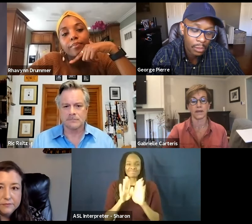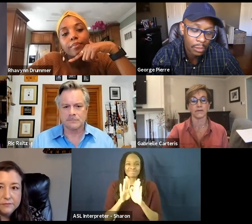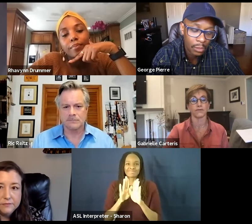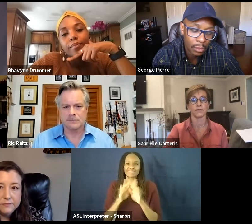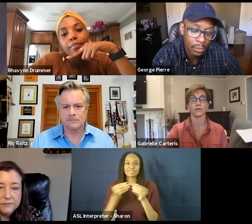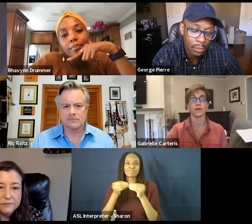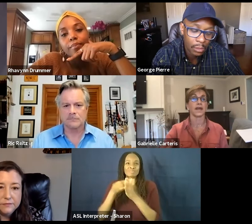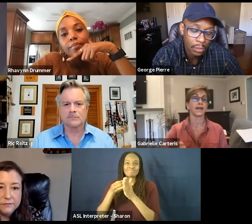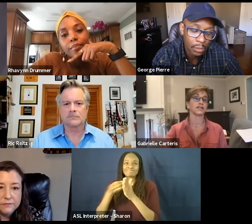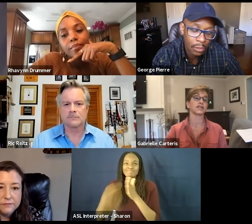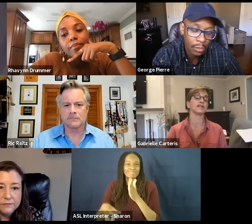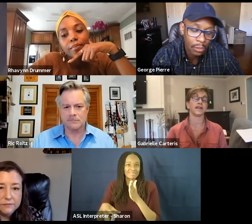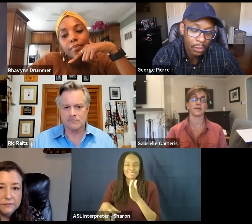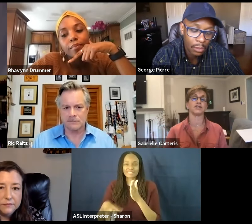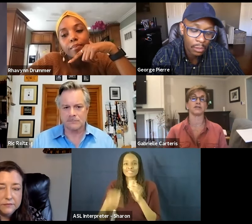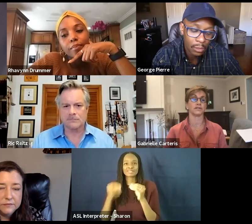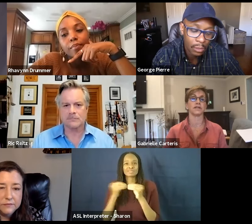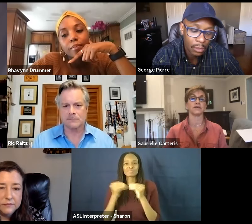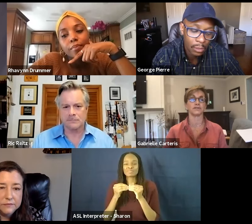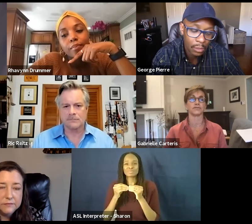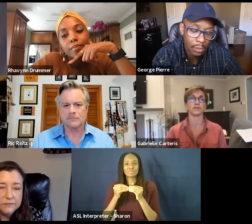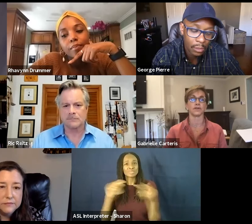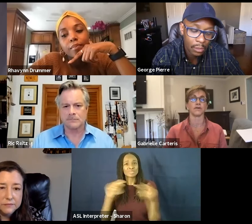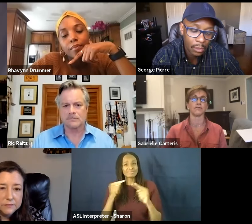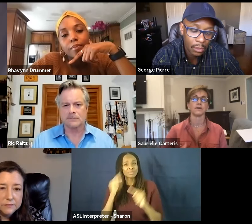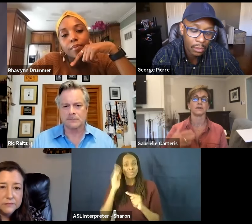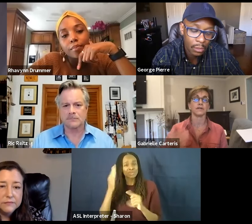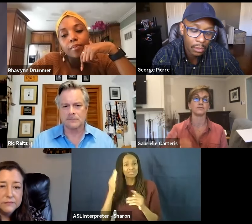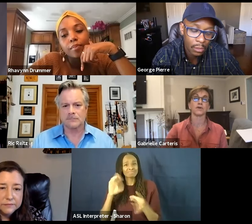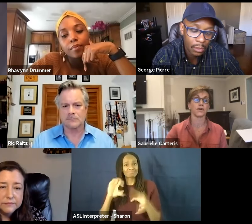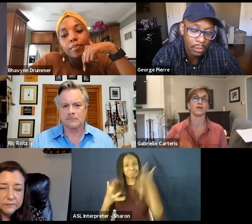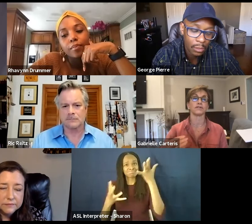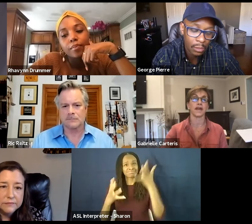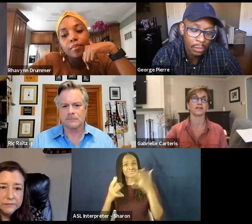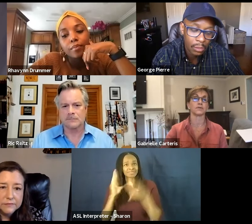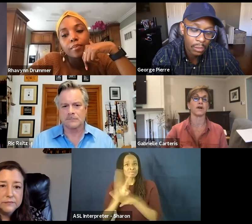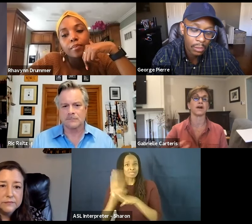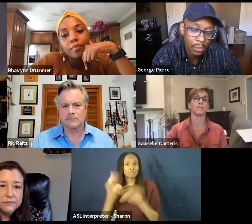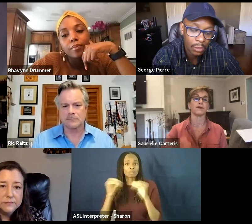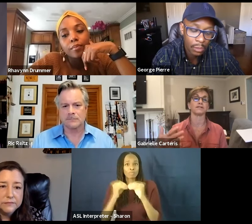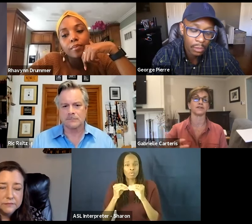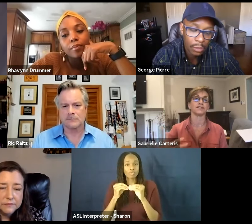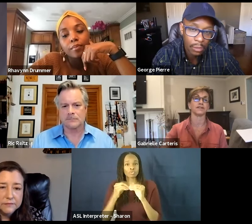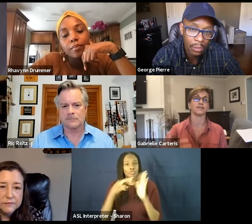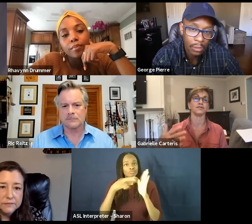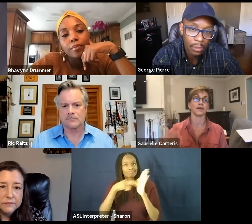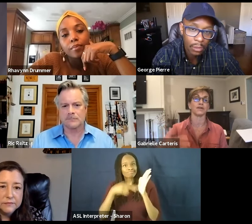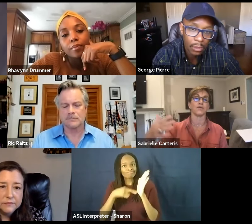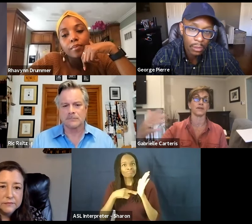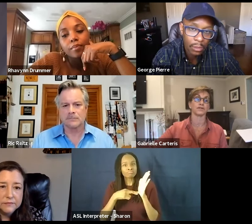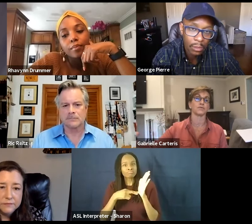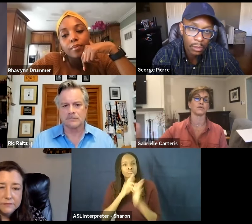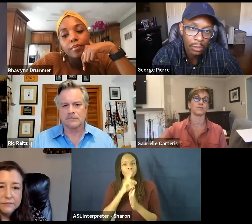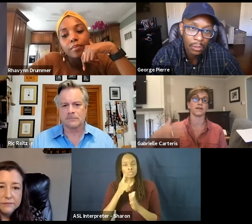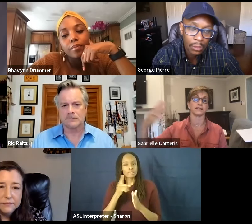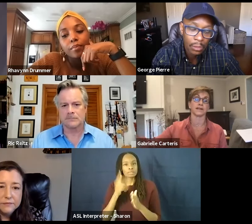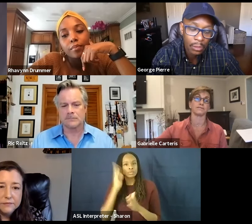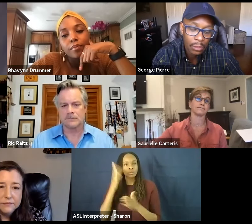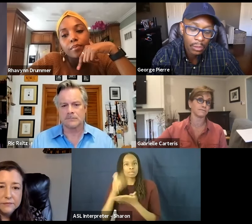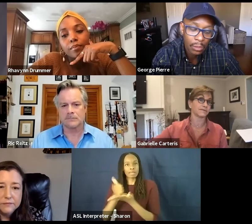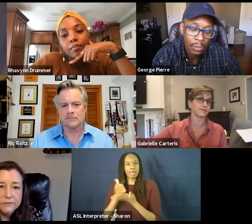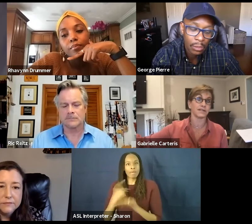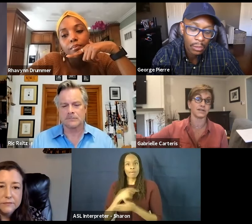more painful, and actually damaging to the industry. So these protocols actually will help us to continue and go into the